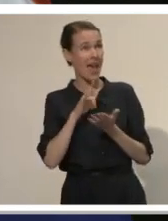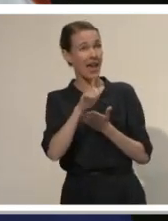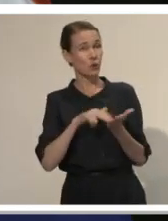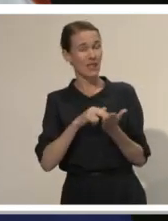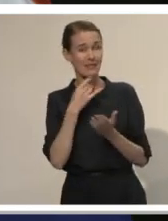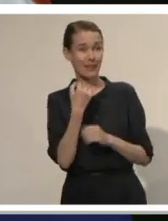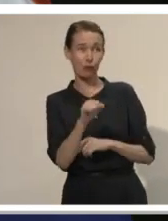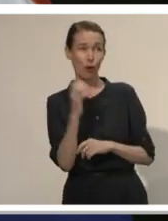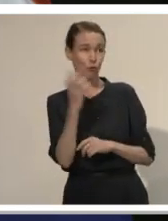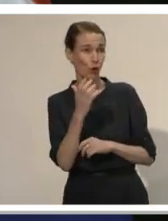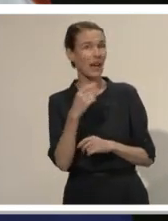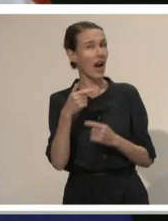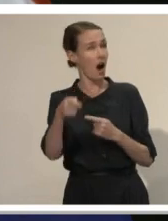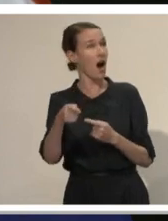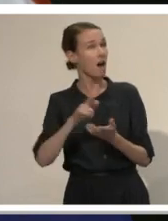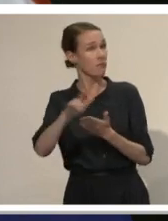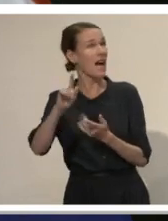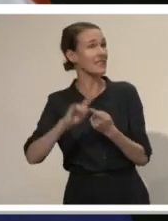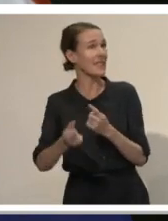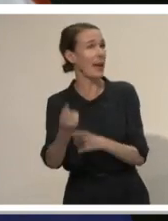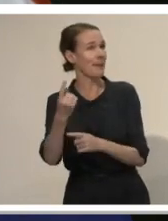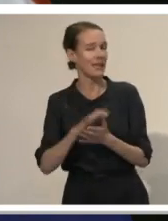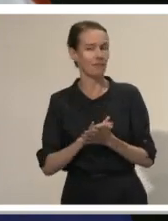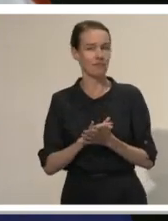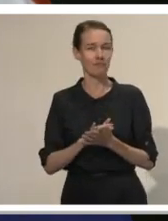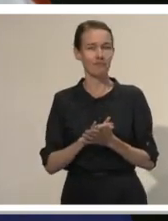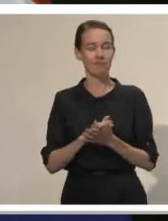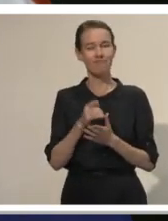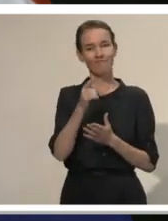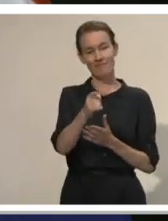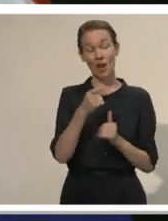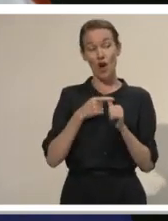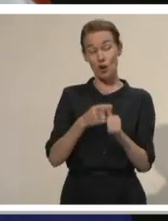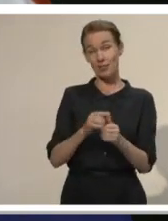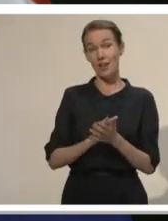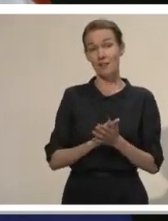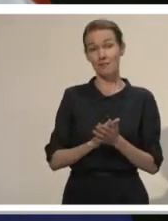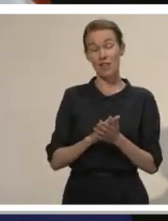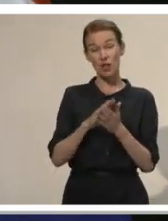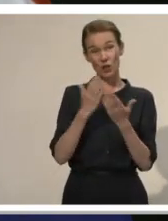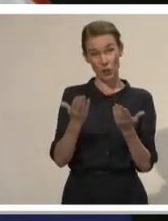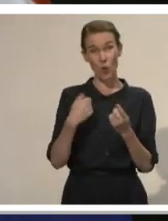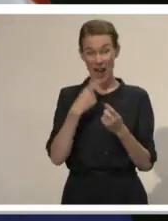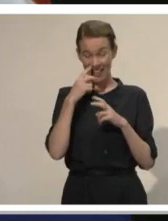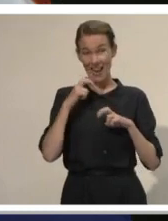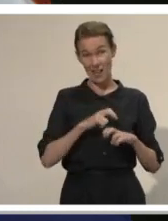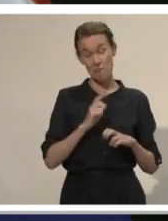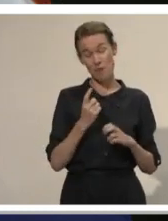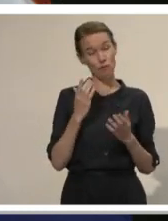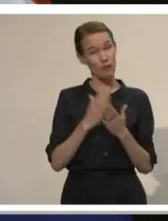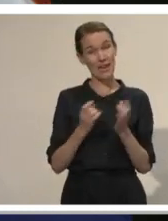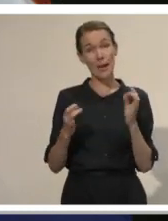some of the circumstances under which this is being applied. We are asking people, though, to be fair and reasonable under